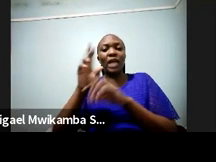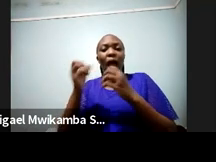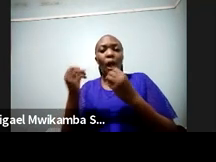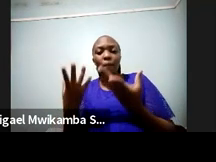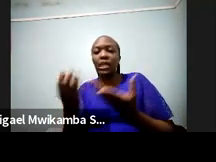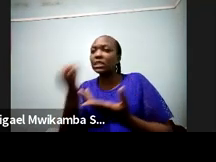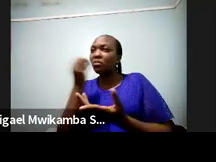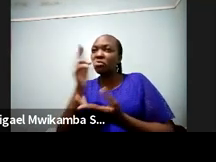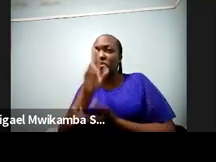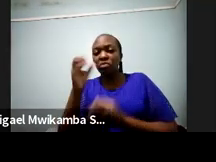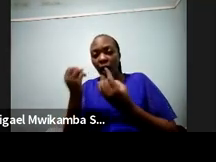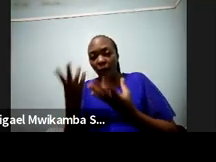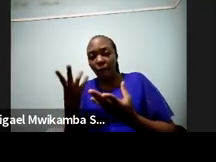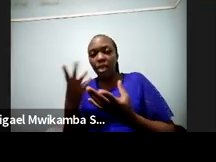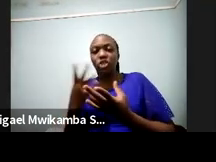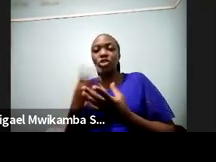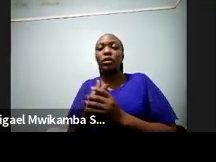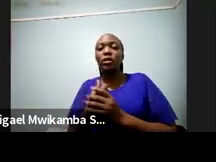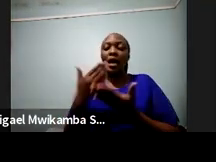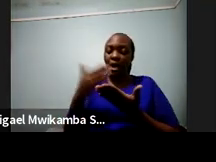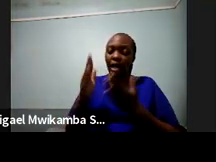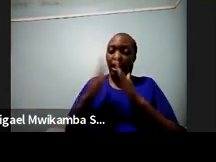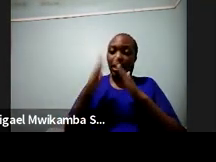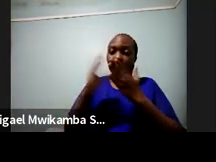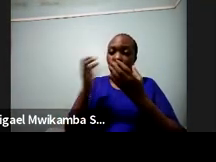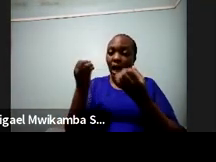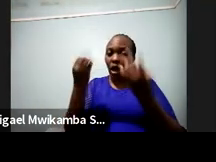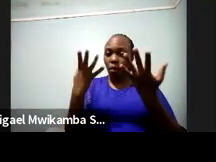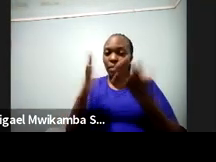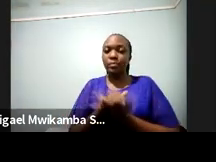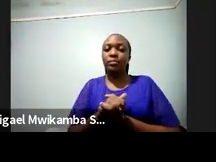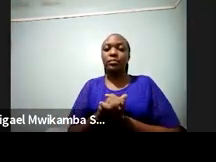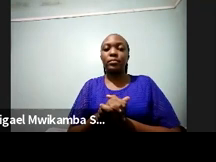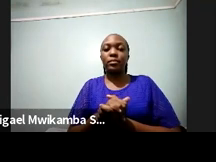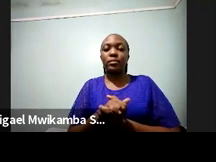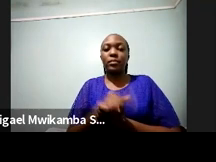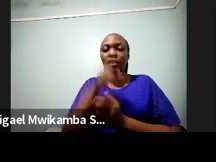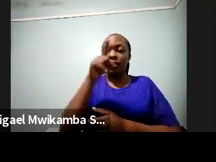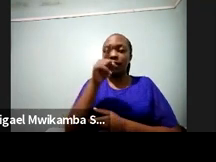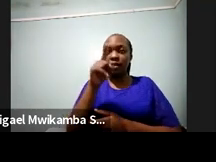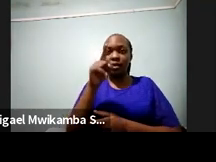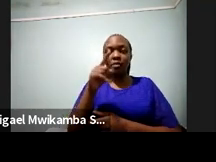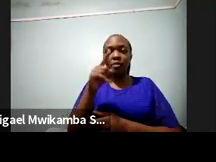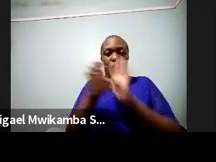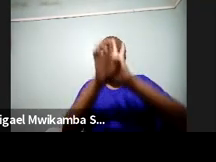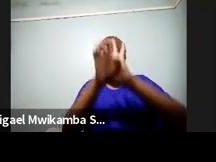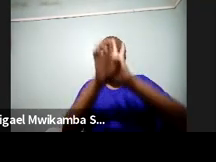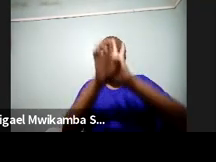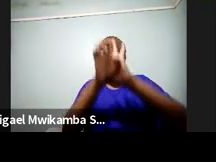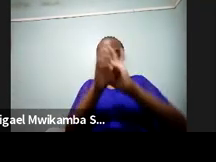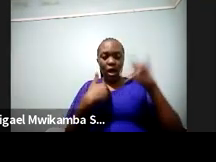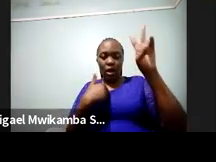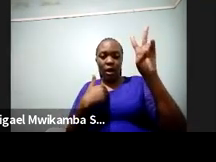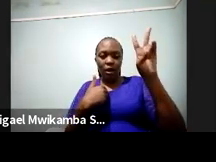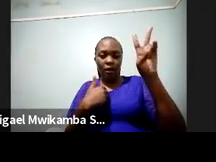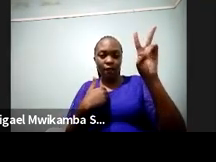to start with, don't be complex. Just use a simple Excel sheet. You have your 20,000, and on that paper or